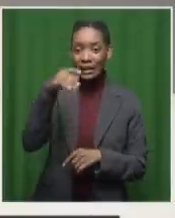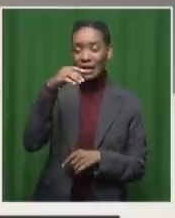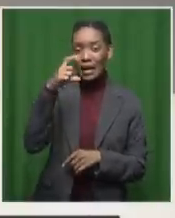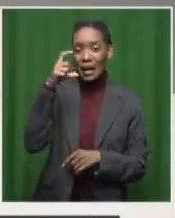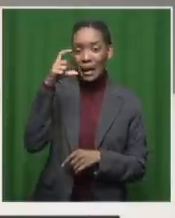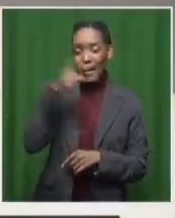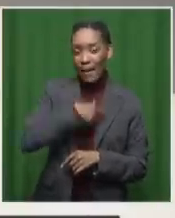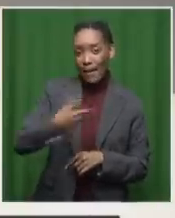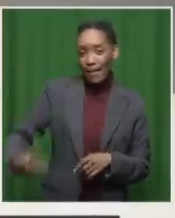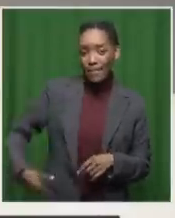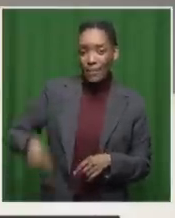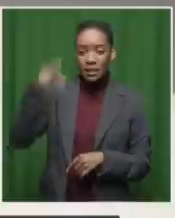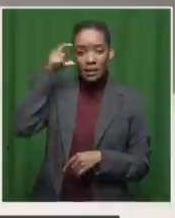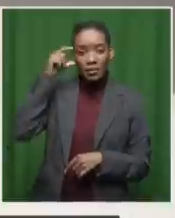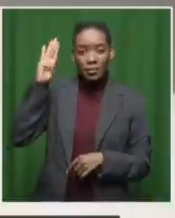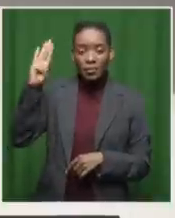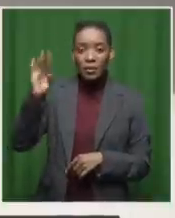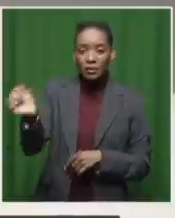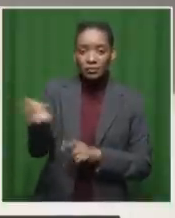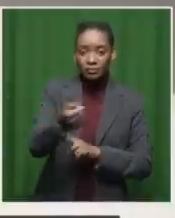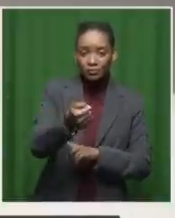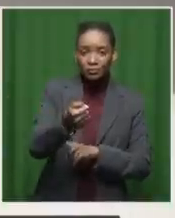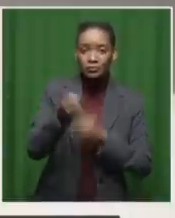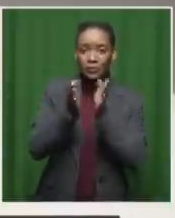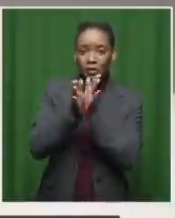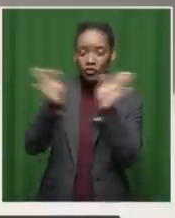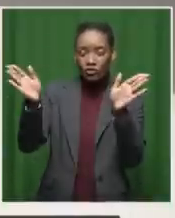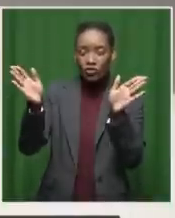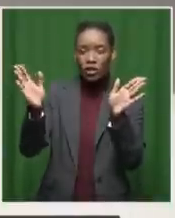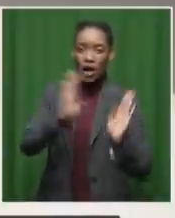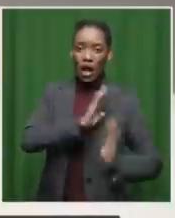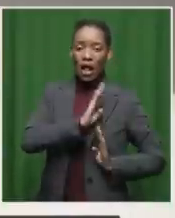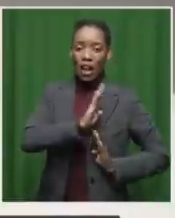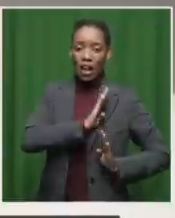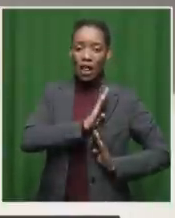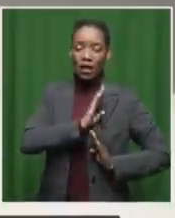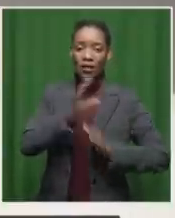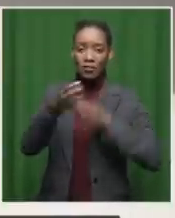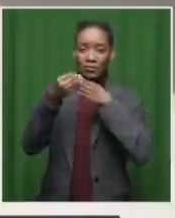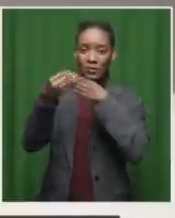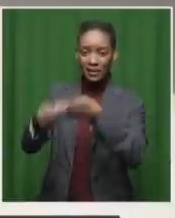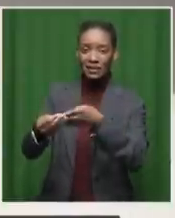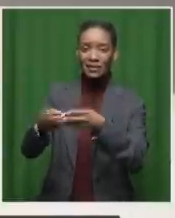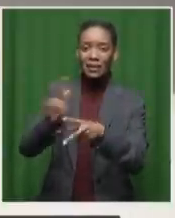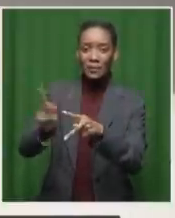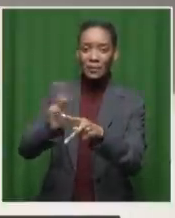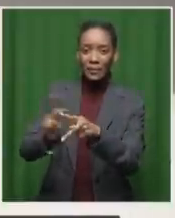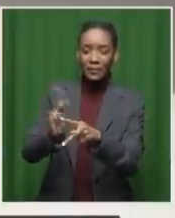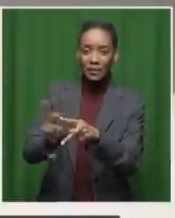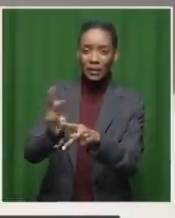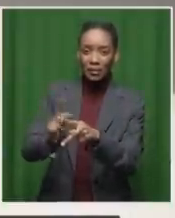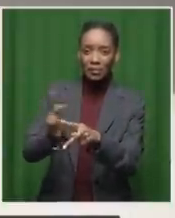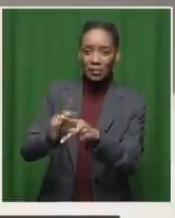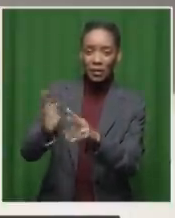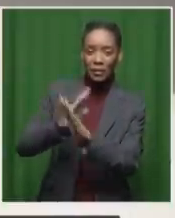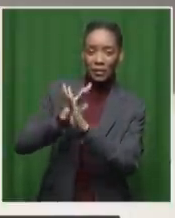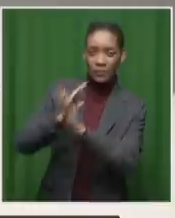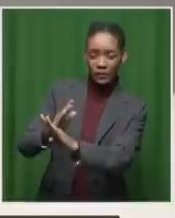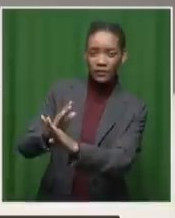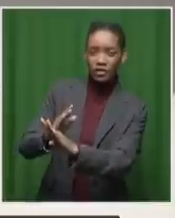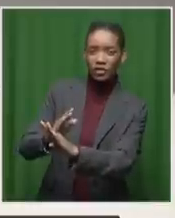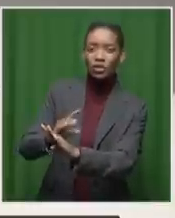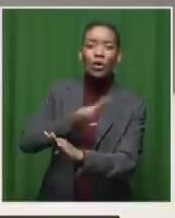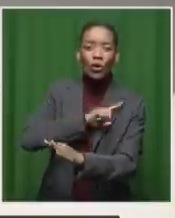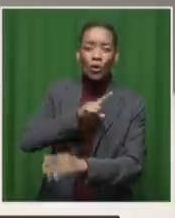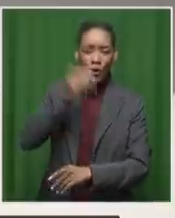a general of army to lead the U.S. pandemic preparedness, prevention, response, because they know that the next